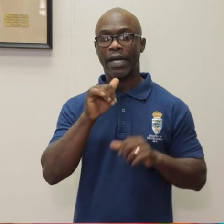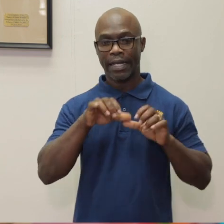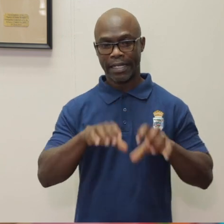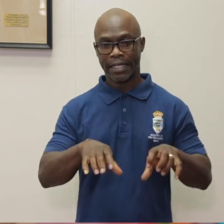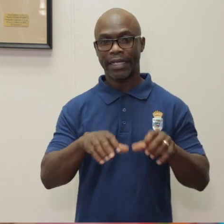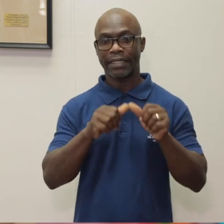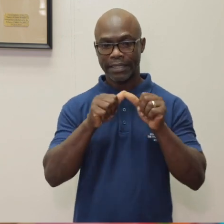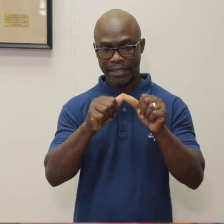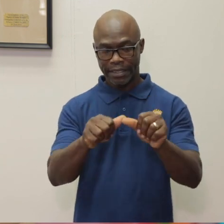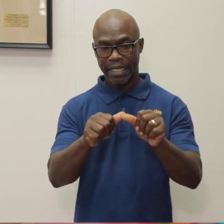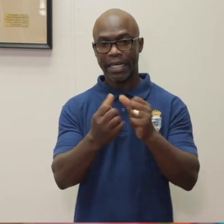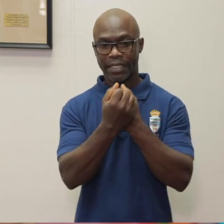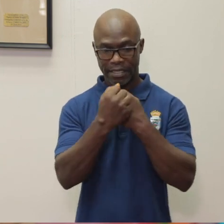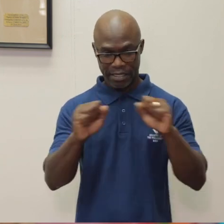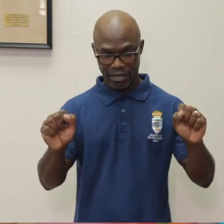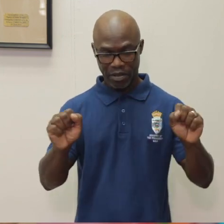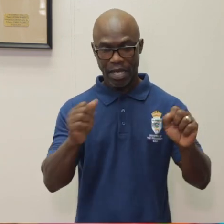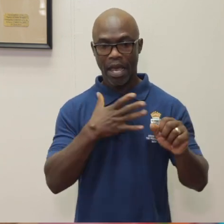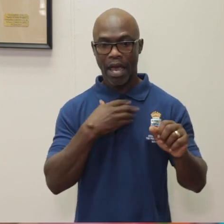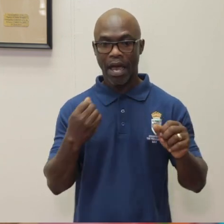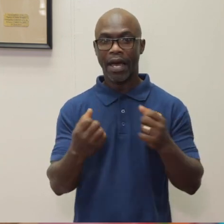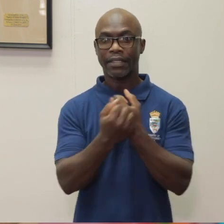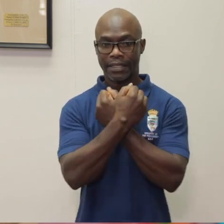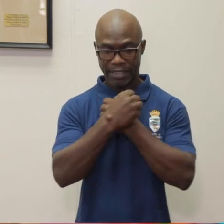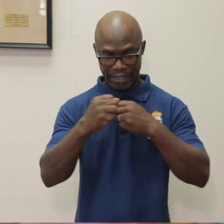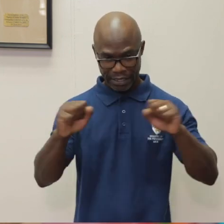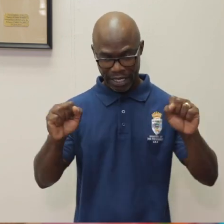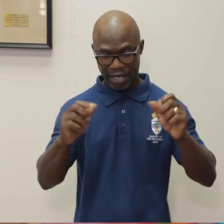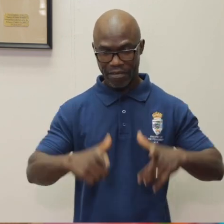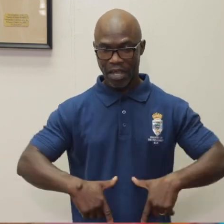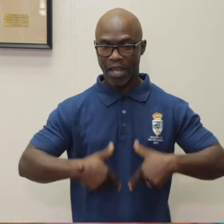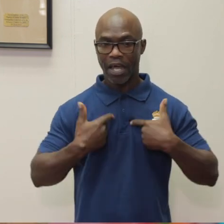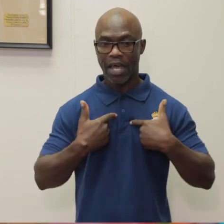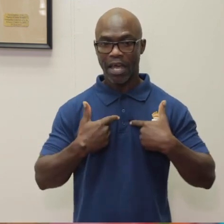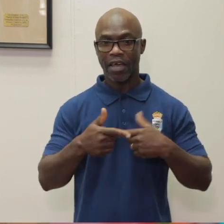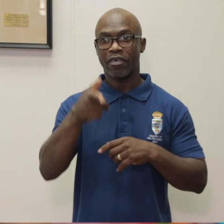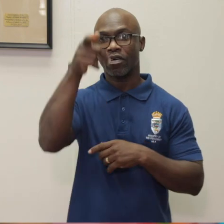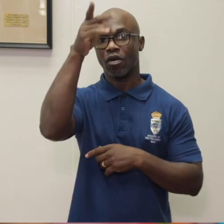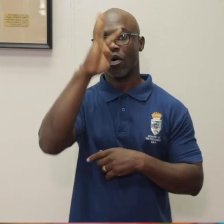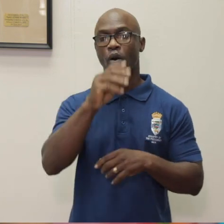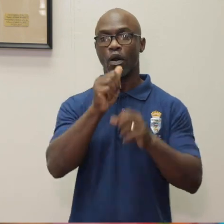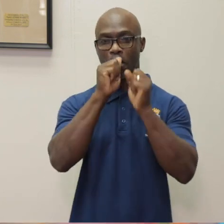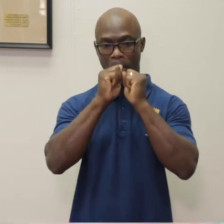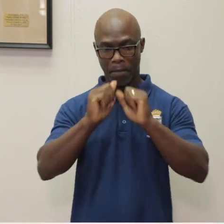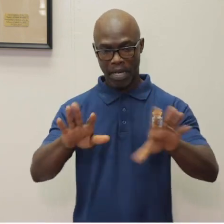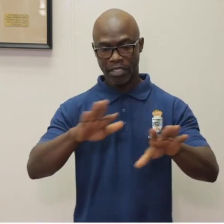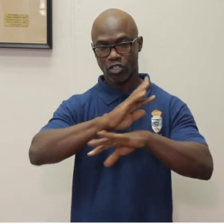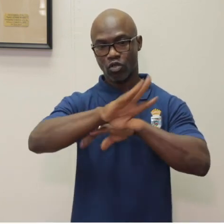and we can save lives. God bless you all until we meet again.